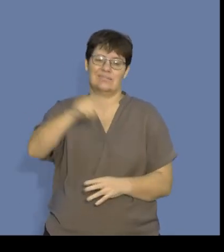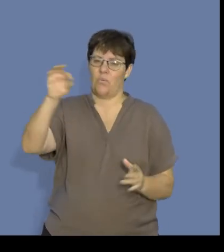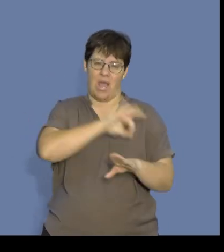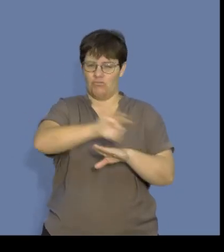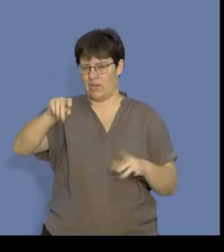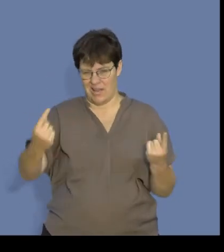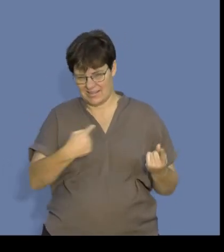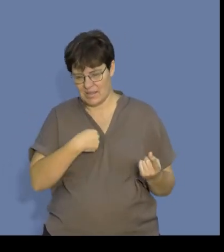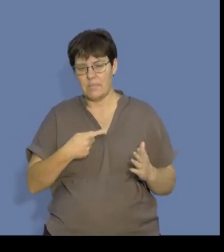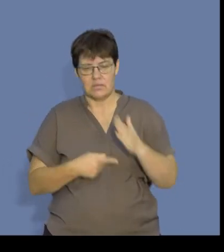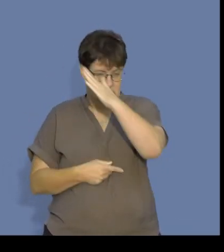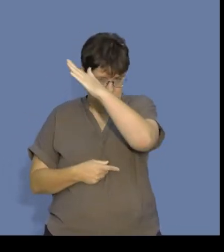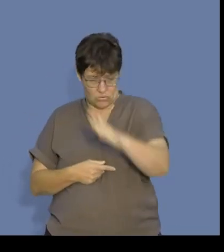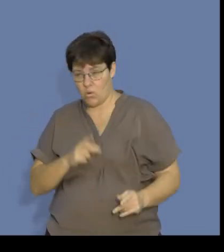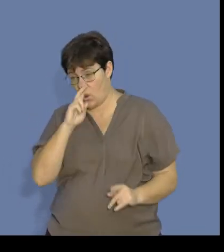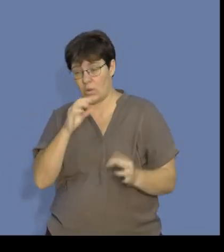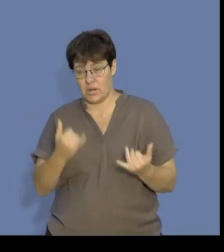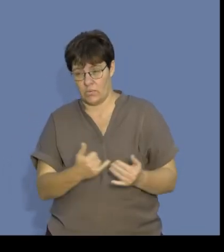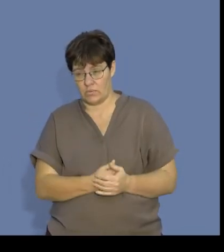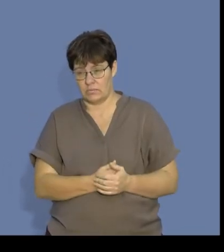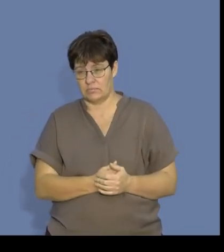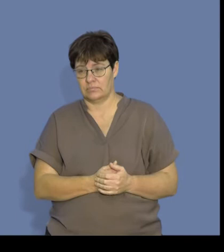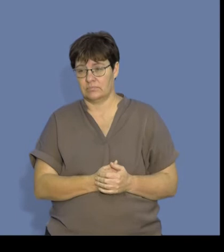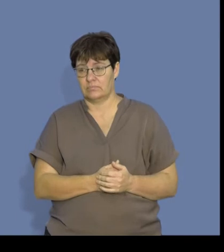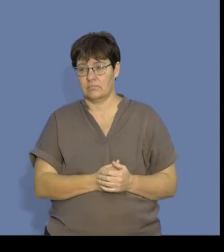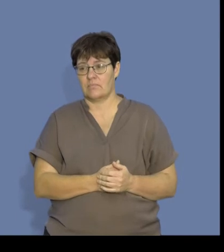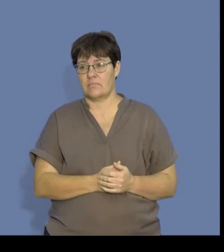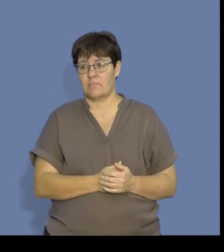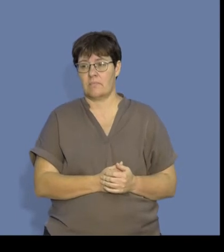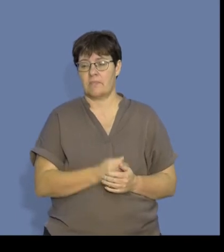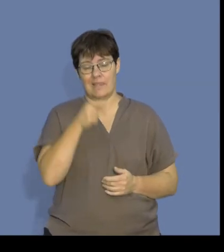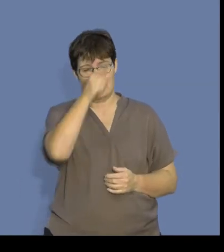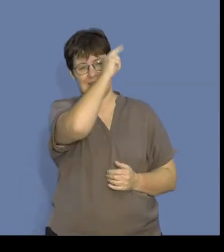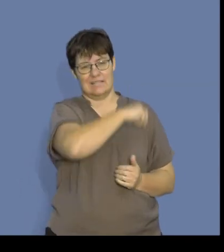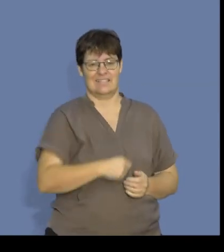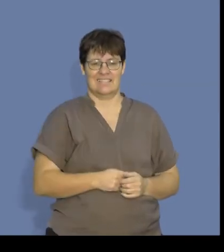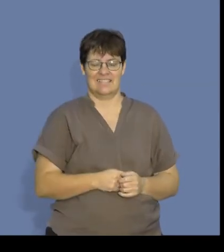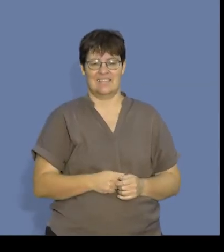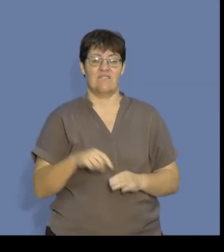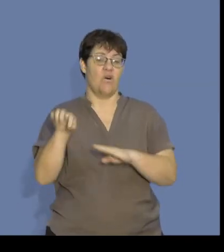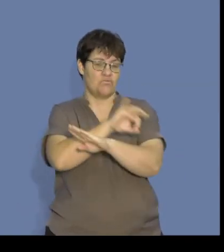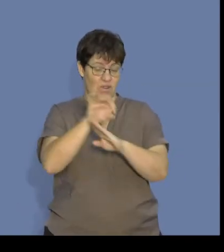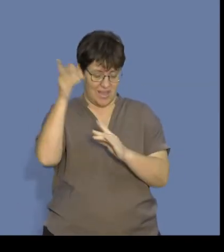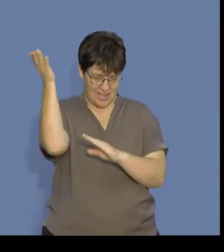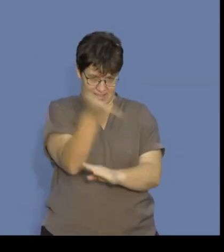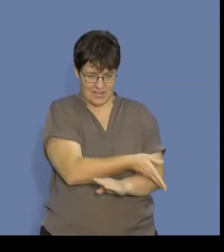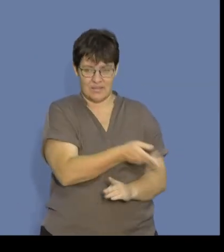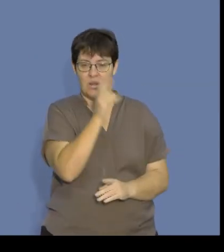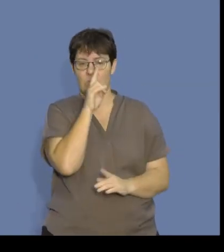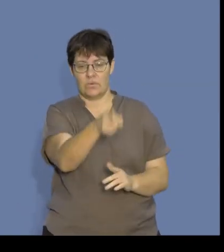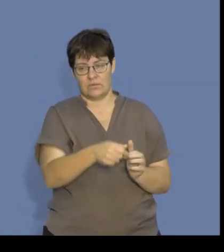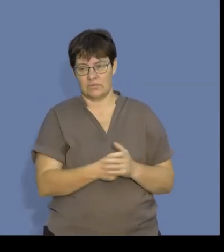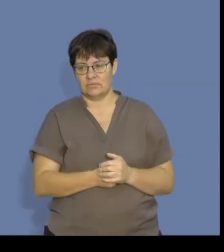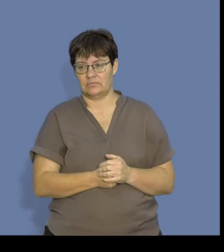doing it freehand, but I'm going to show you how it looks if you were to use a ruler. If you use a ruler, then this graph will